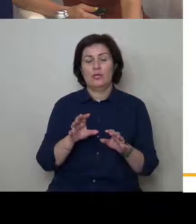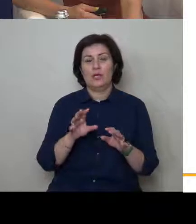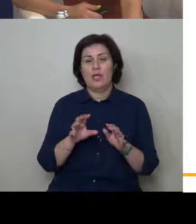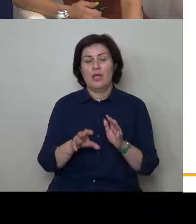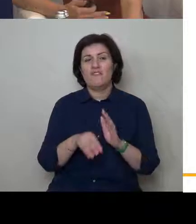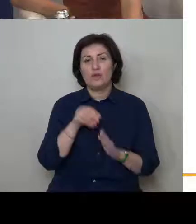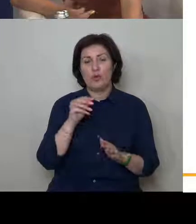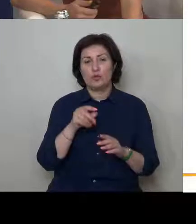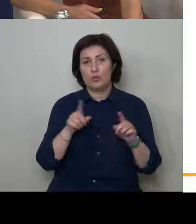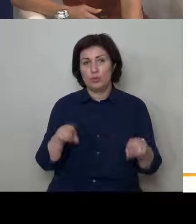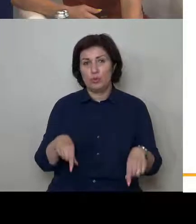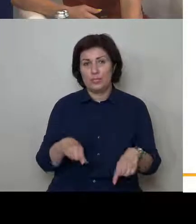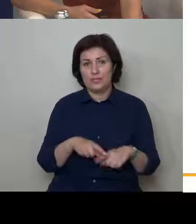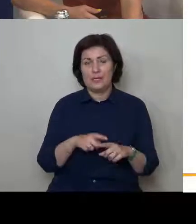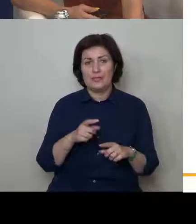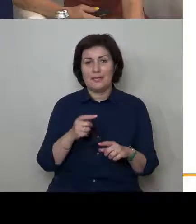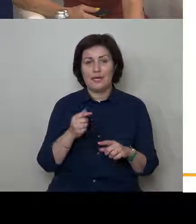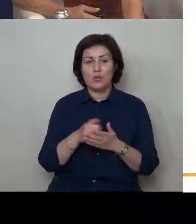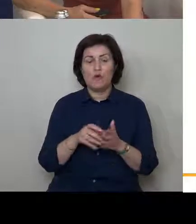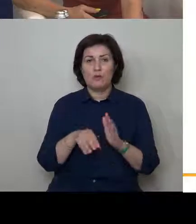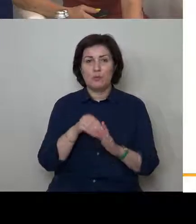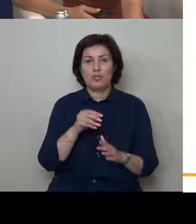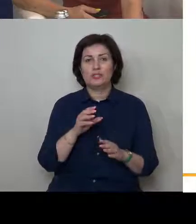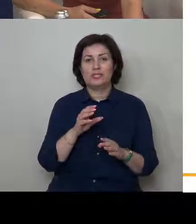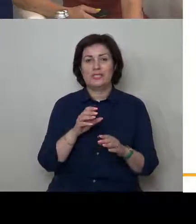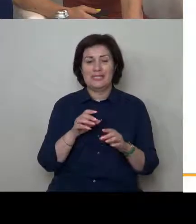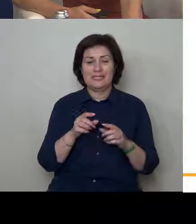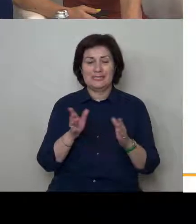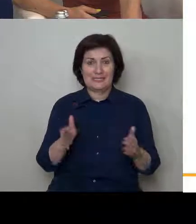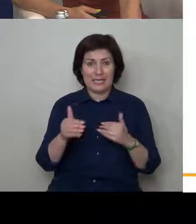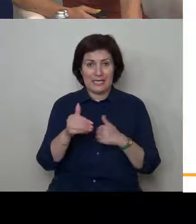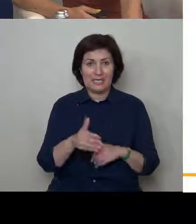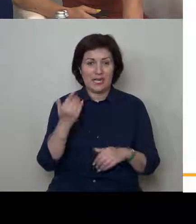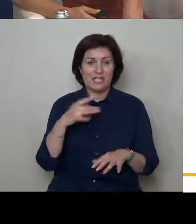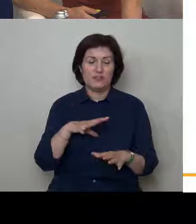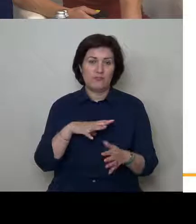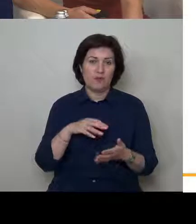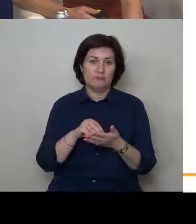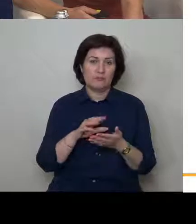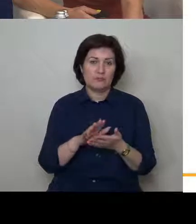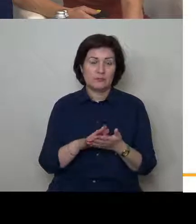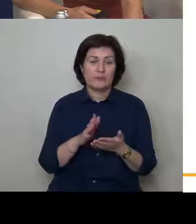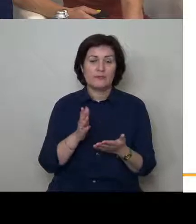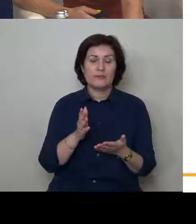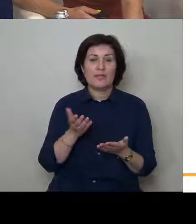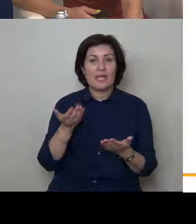for example, illegal dropping of a ballot to the ballot box.